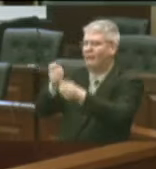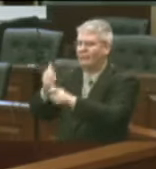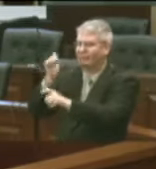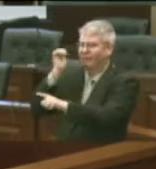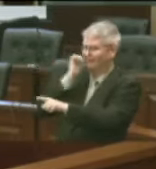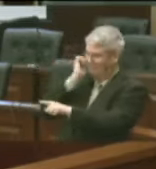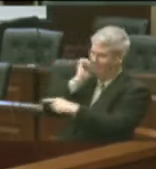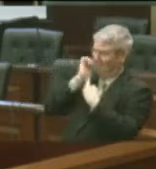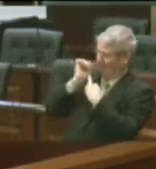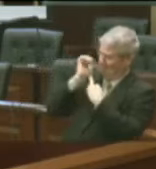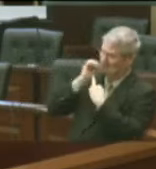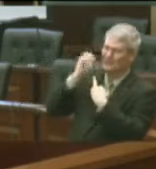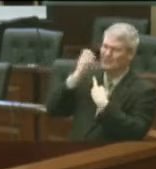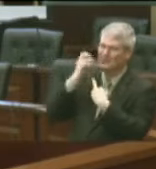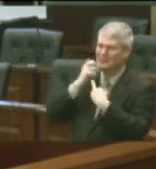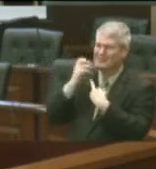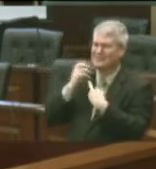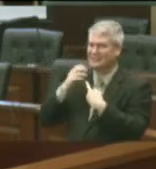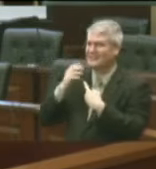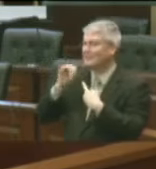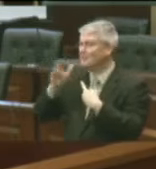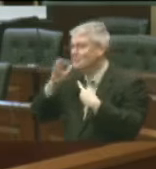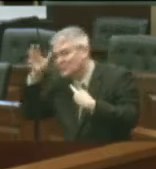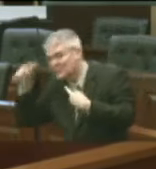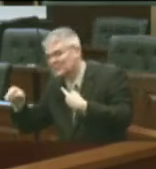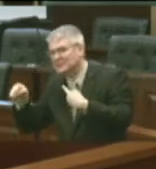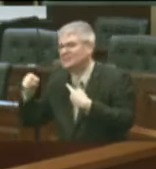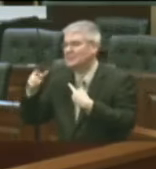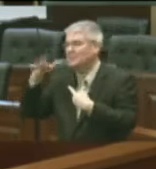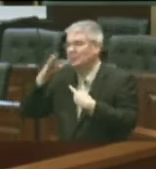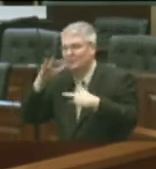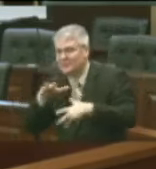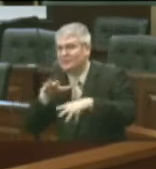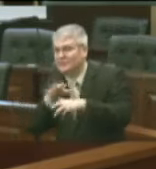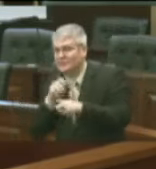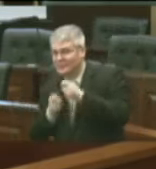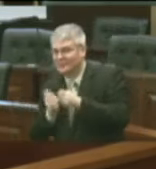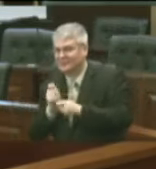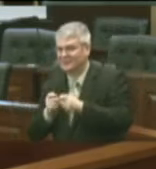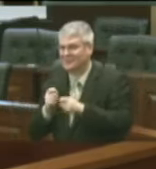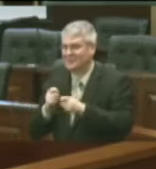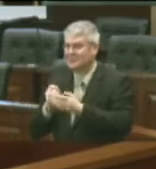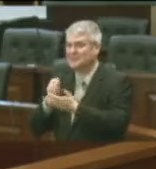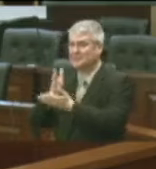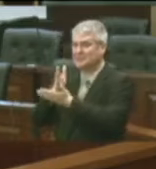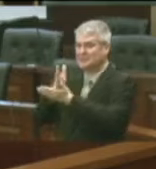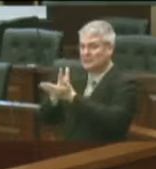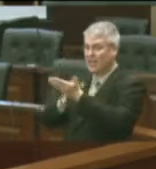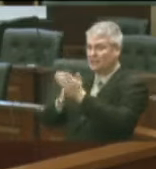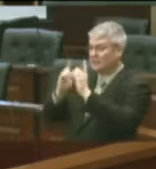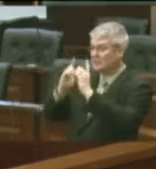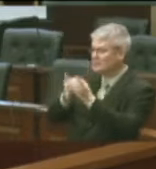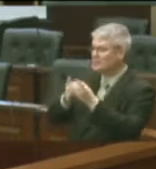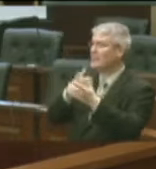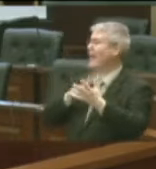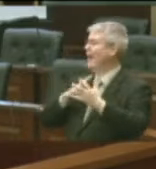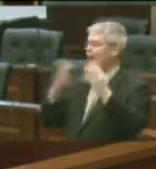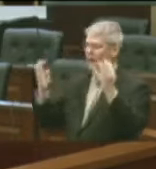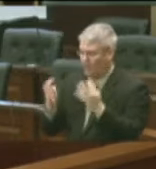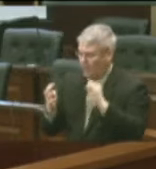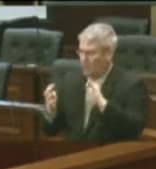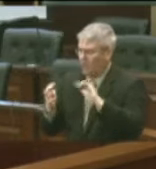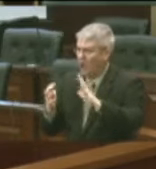back to school, some of those things included, how do we social distance? Where is the PPE going to come